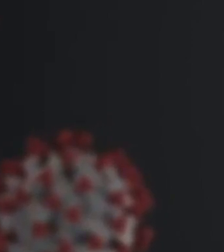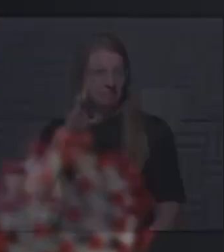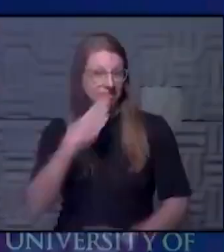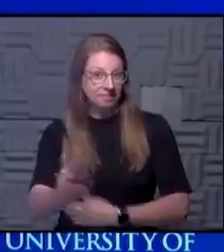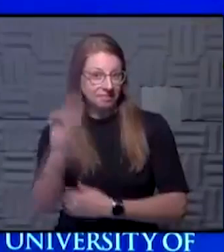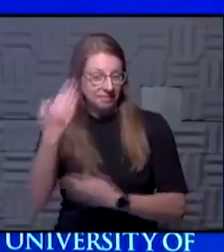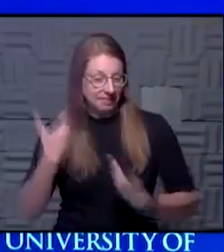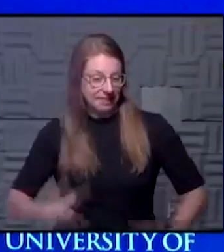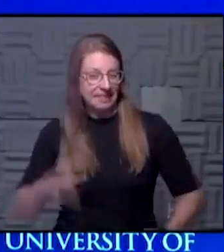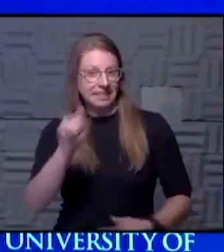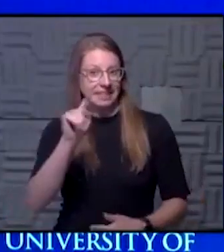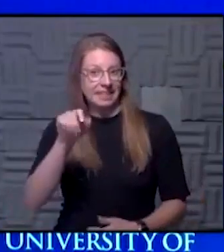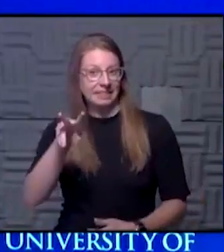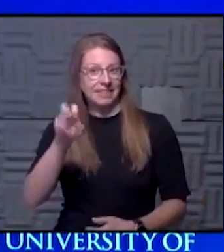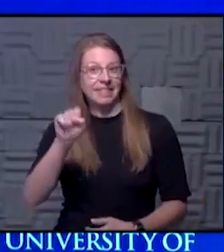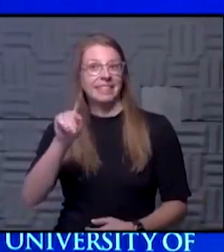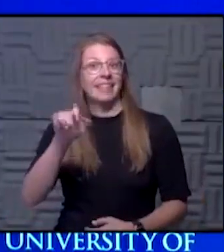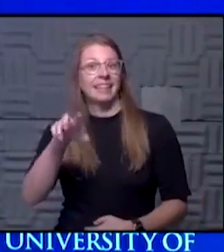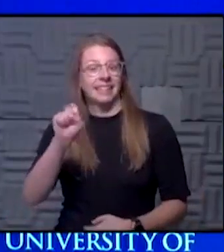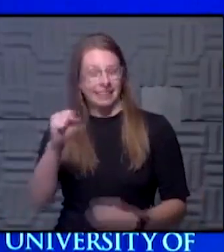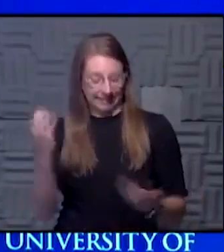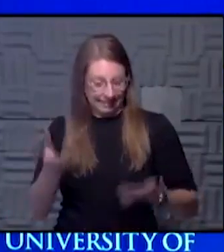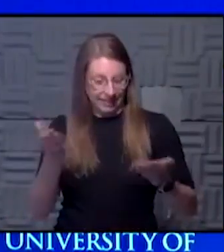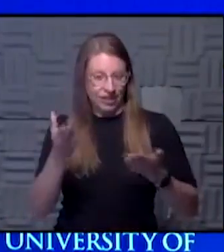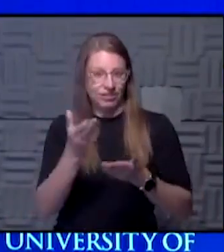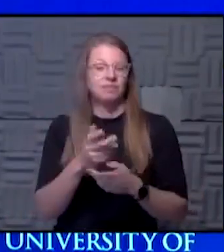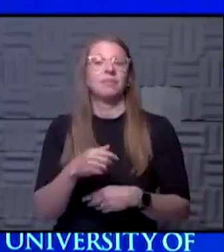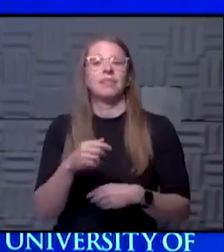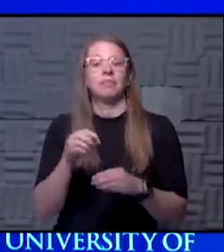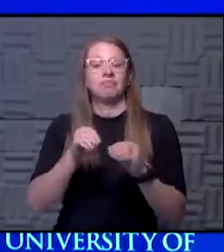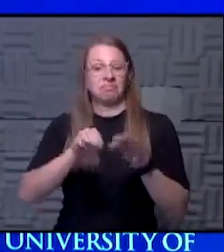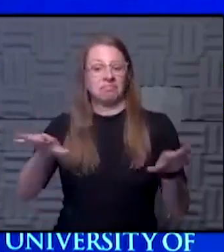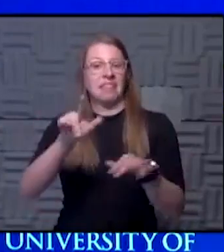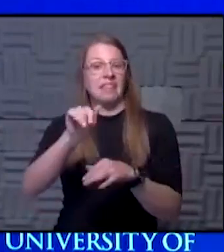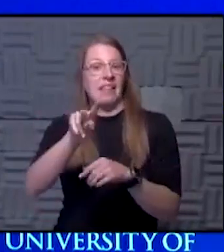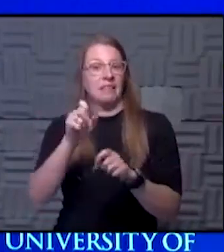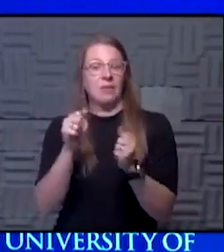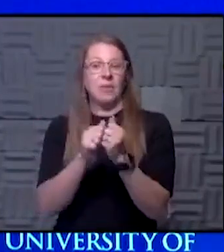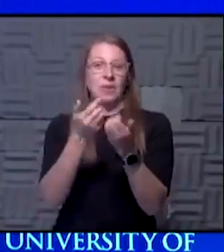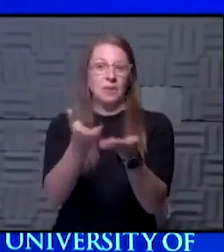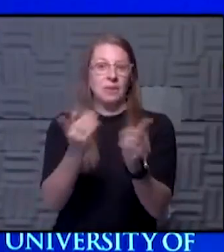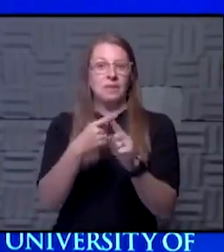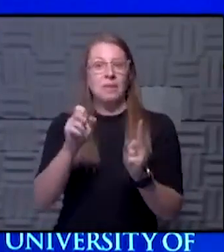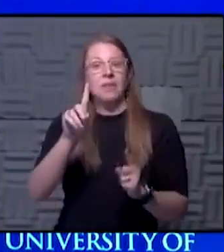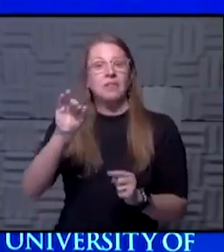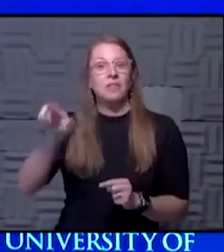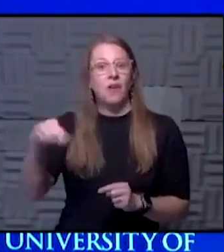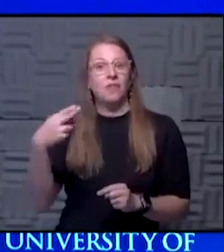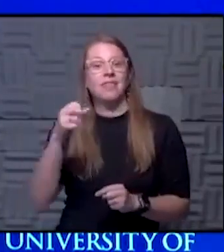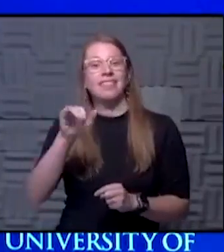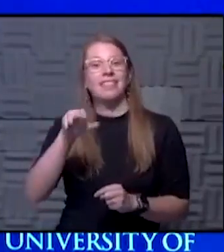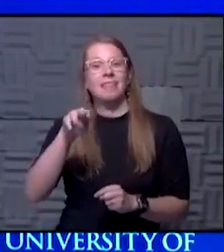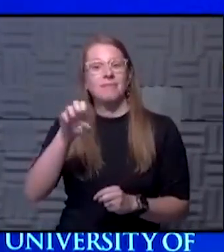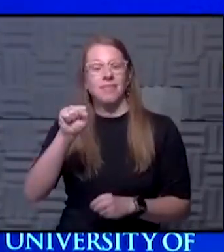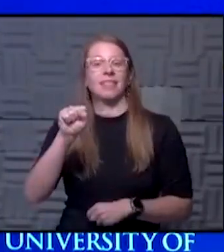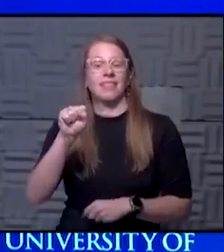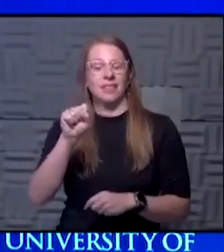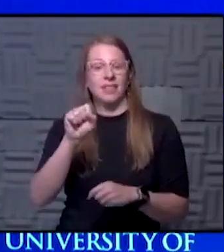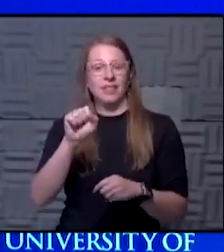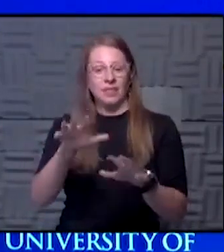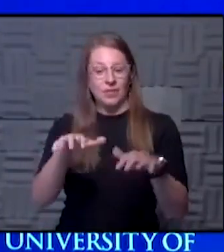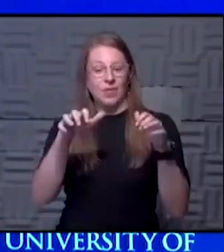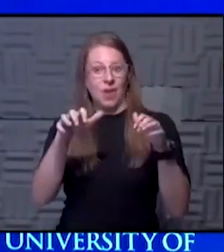Hey, good morning. Steve Stites, Chief Medical Officer here at the University of Kansas Health System, broadcasting live with you from the Dolph Simons Family Studio, and delighted to be with